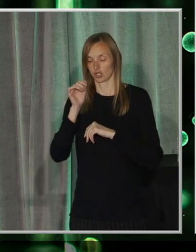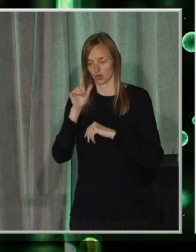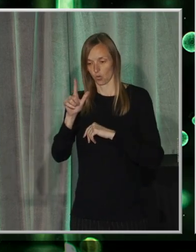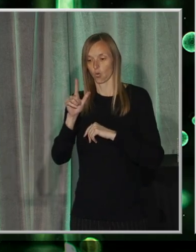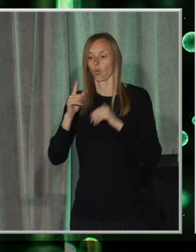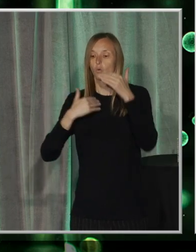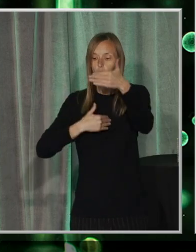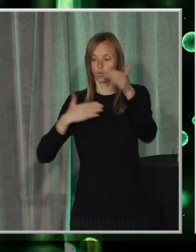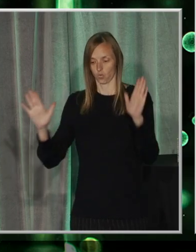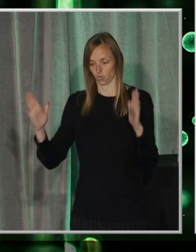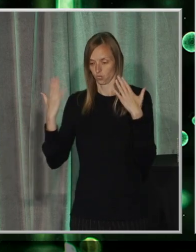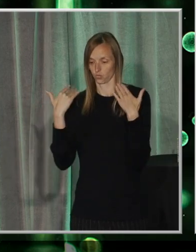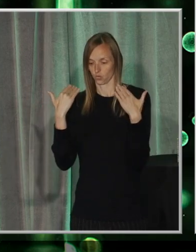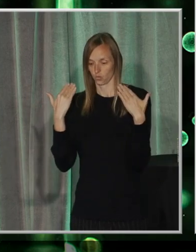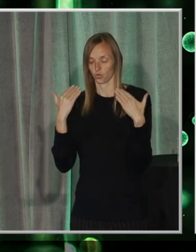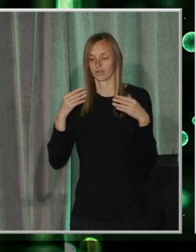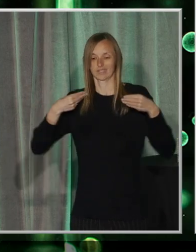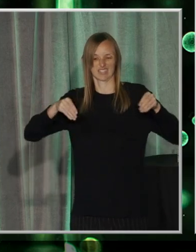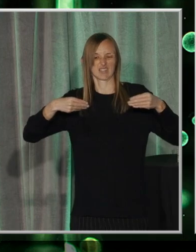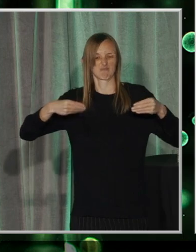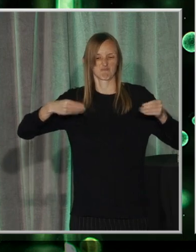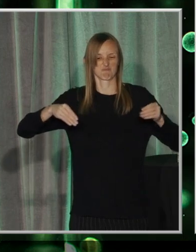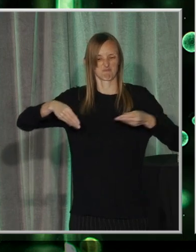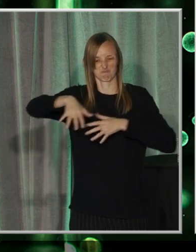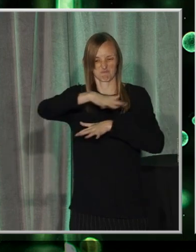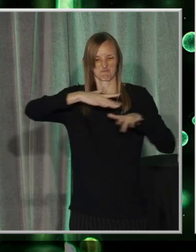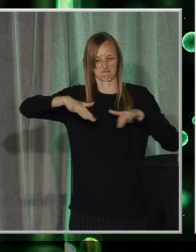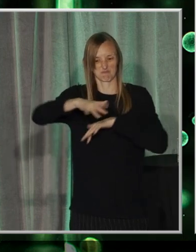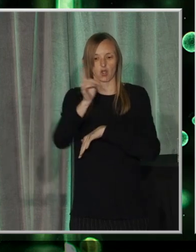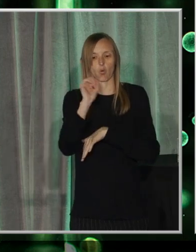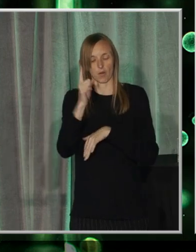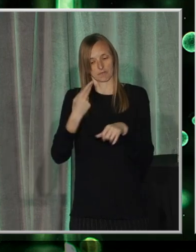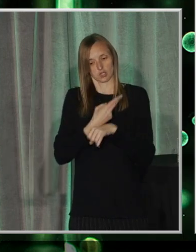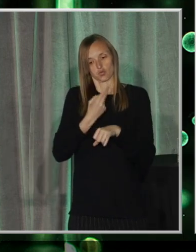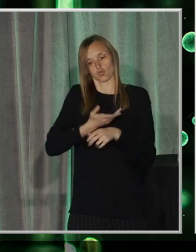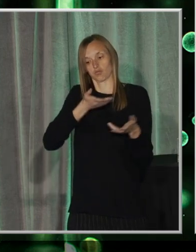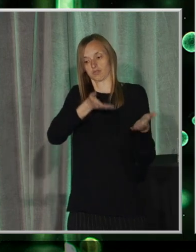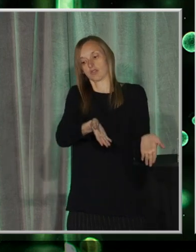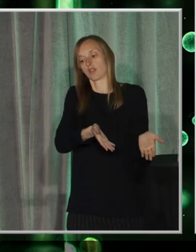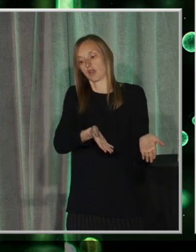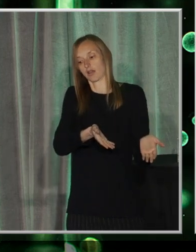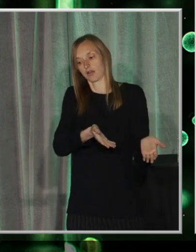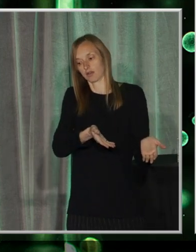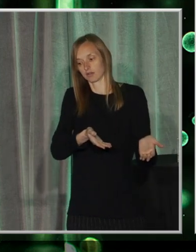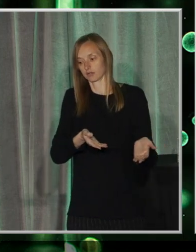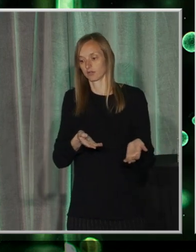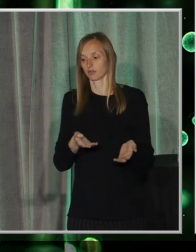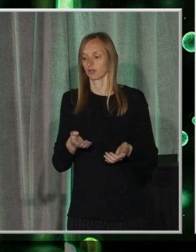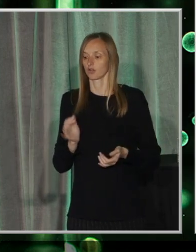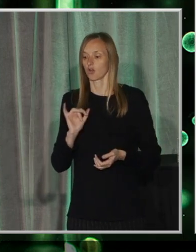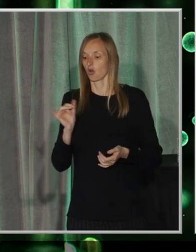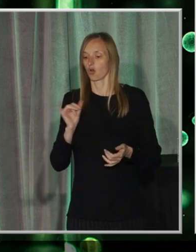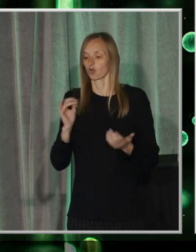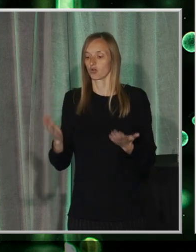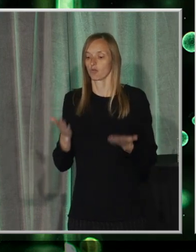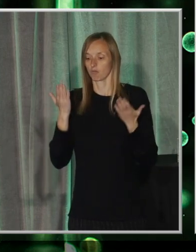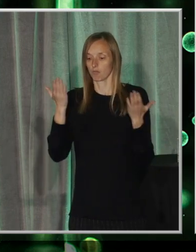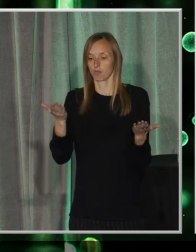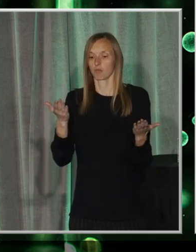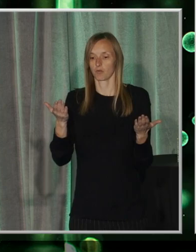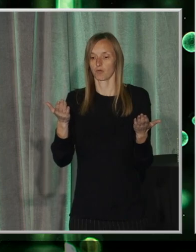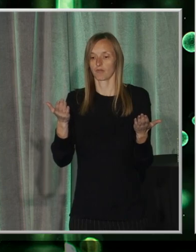market, near the market where it can be able to be affordable. Also we'll be providing